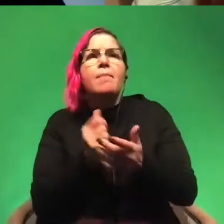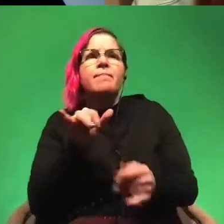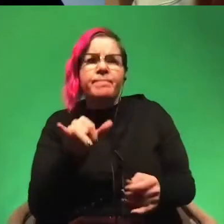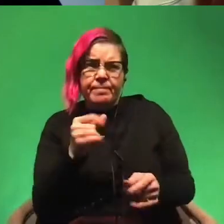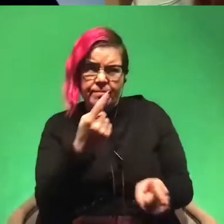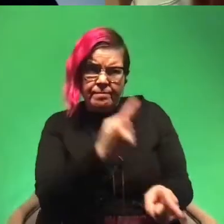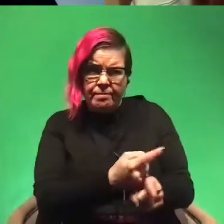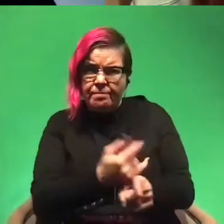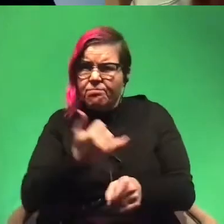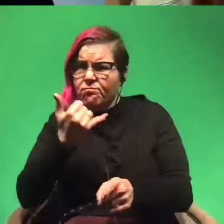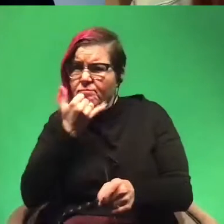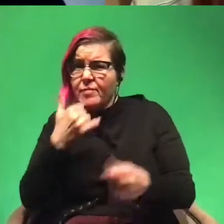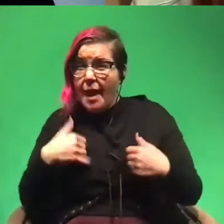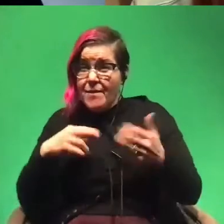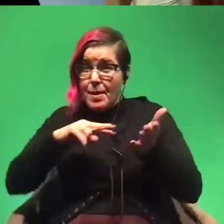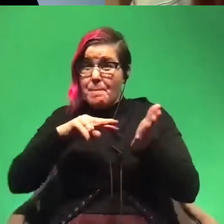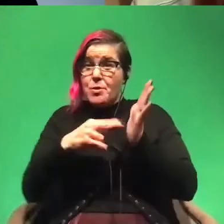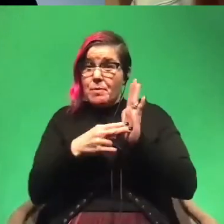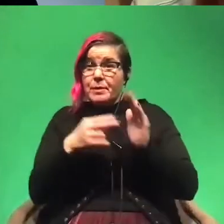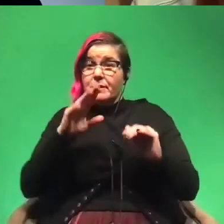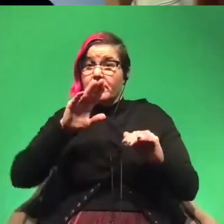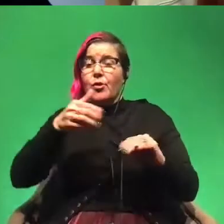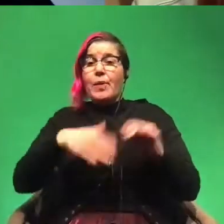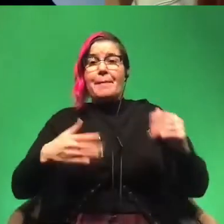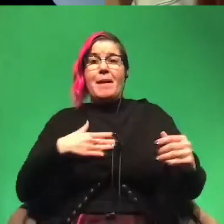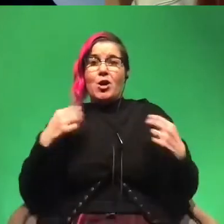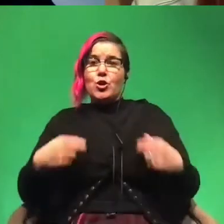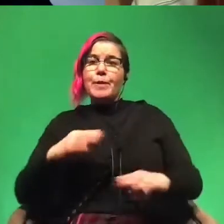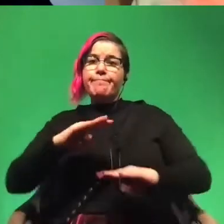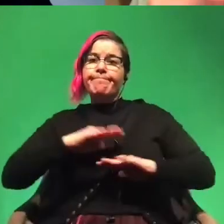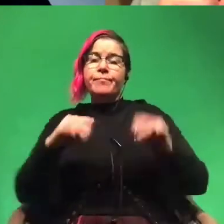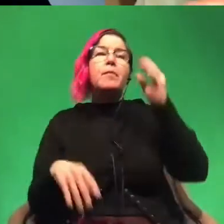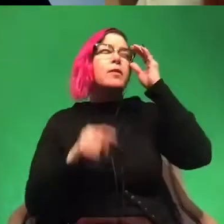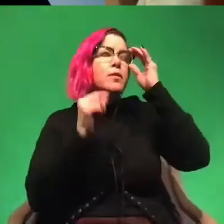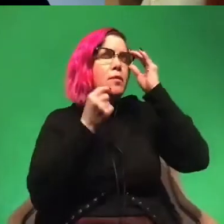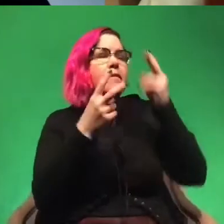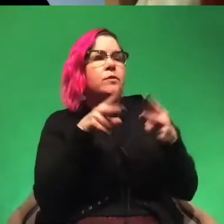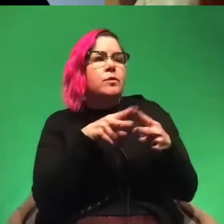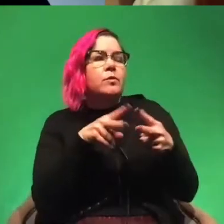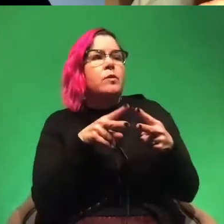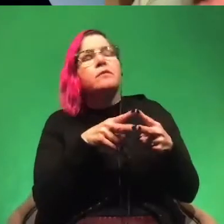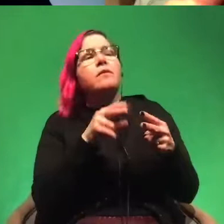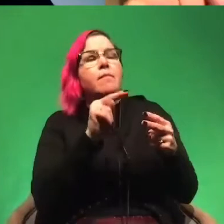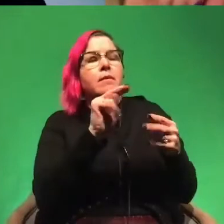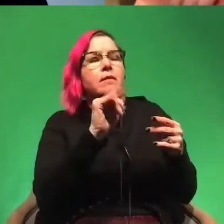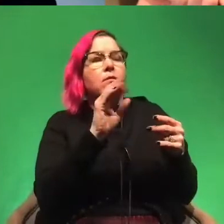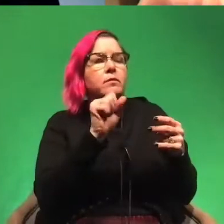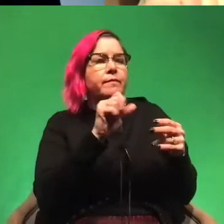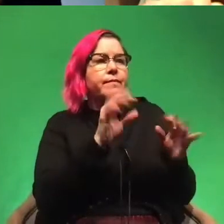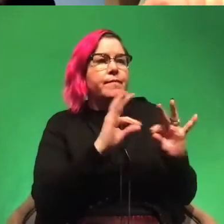Is there a reason for this other than just my gratification? Cool. So we've got two questions from the Nichols family. One